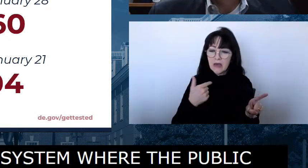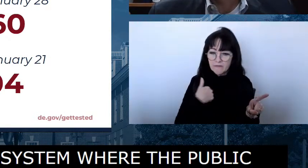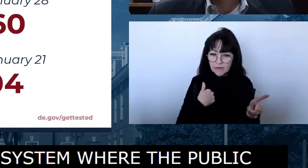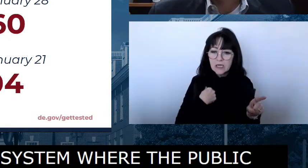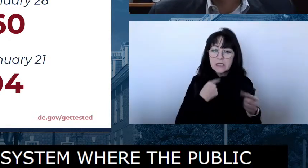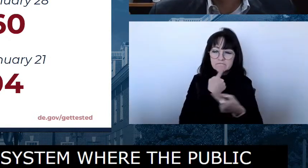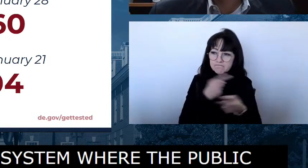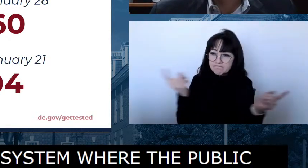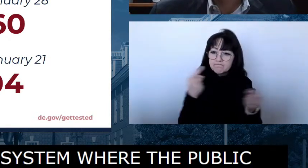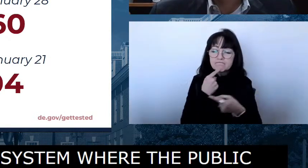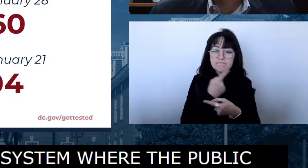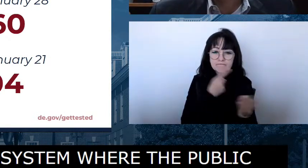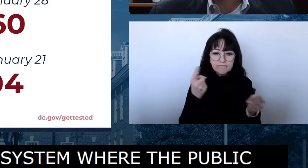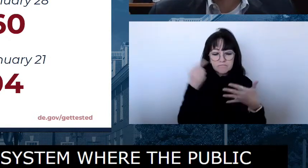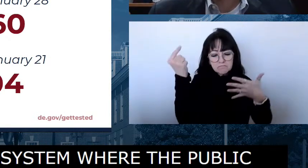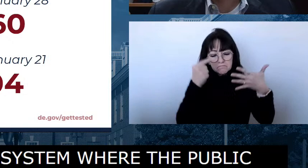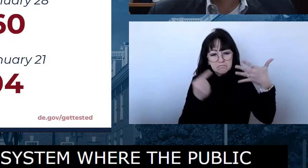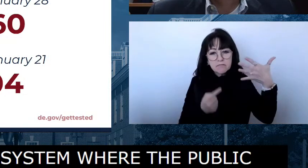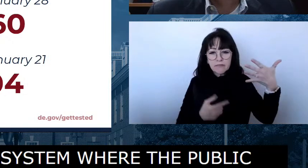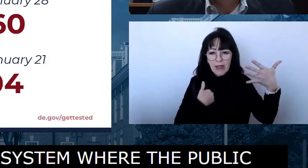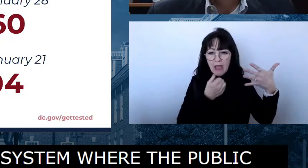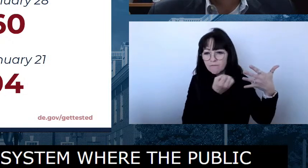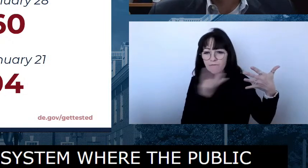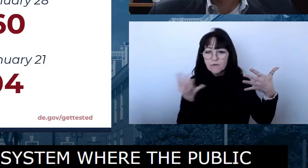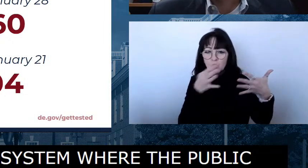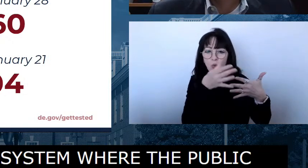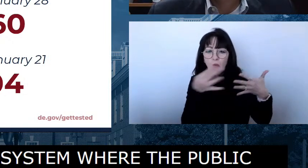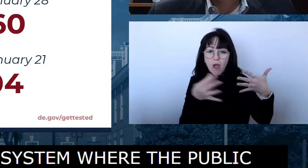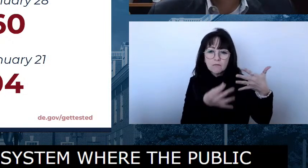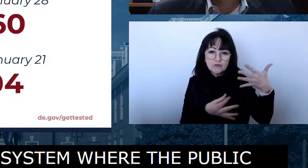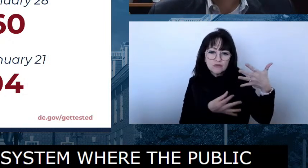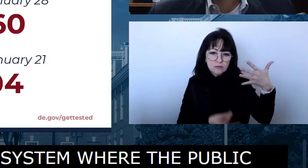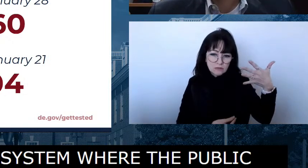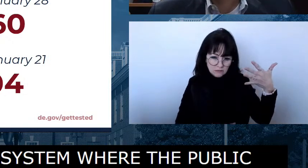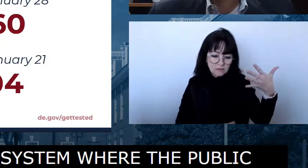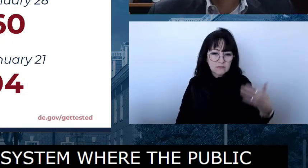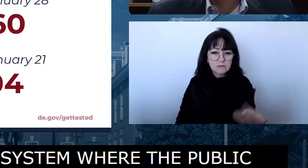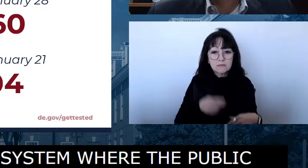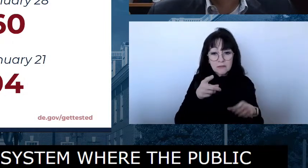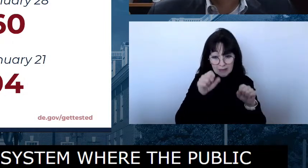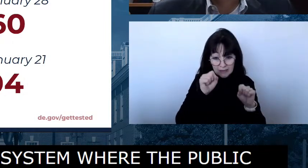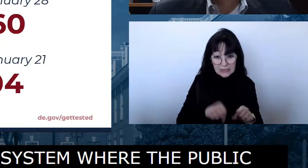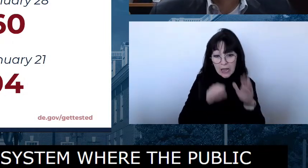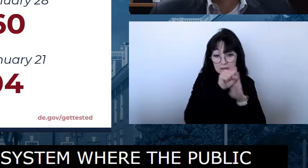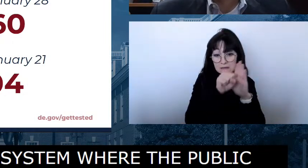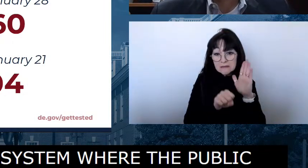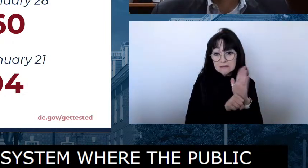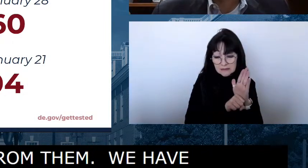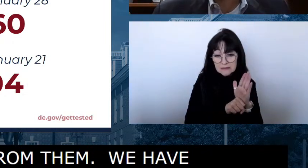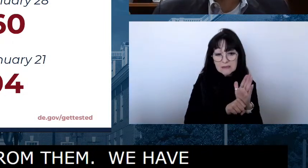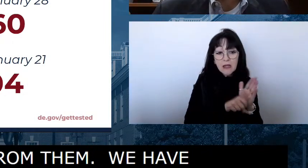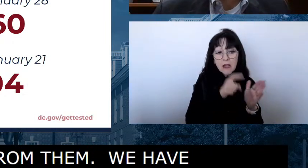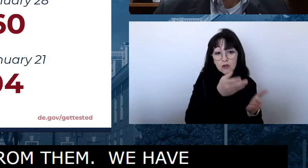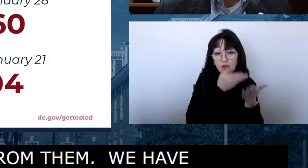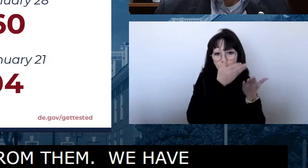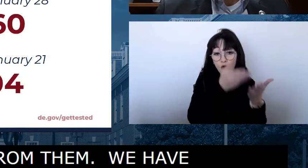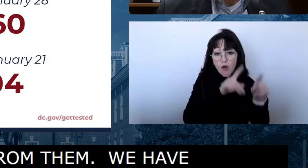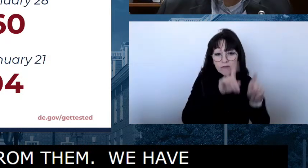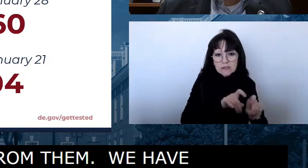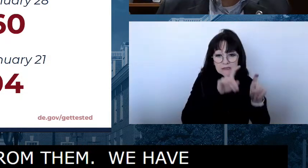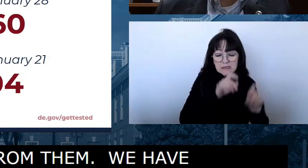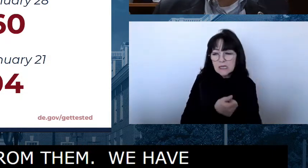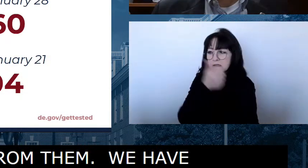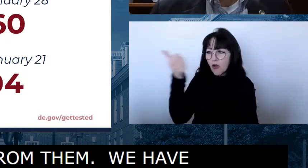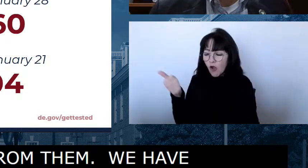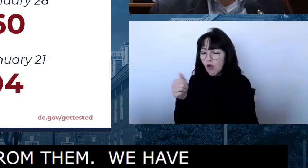the de.gov/get tested, which shows not just only state-sponsored sites, but other partners that are offering testing. So